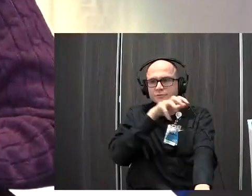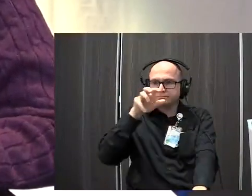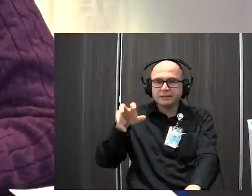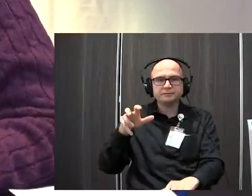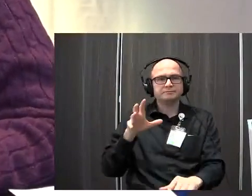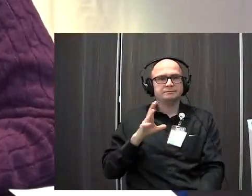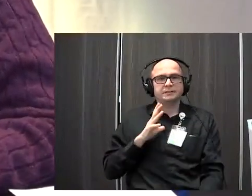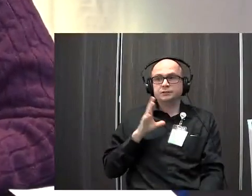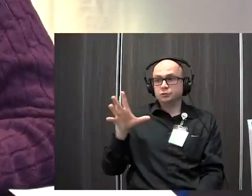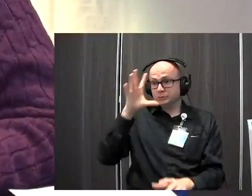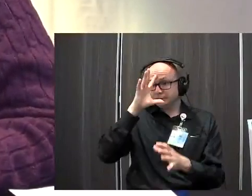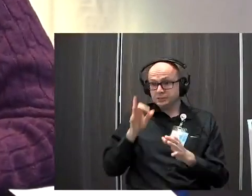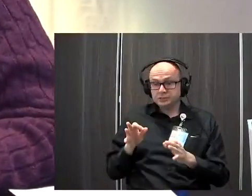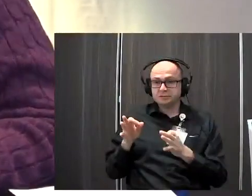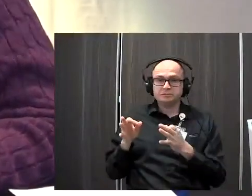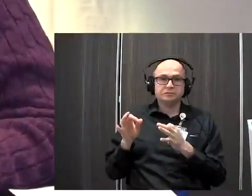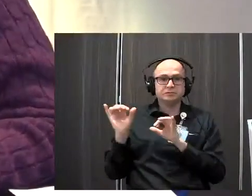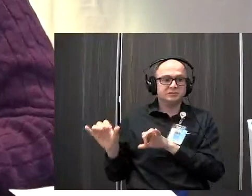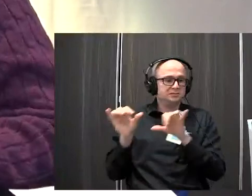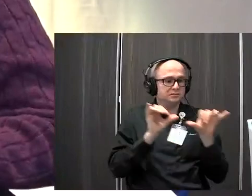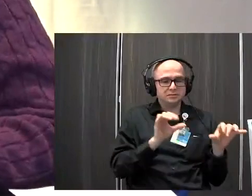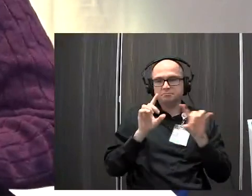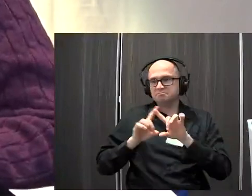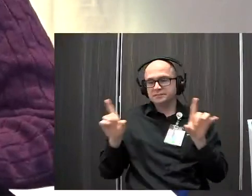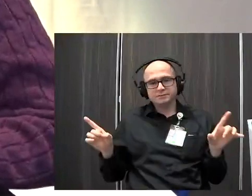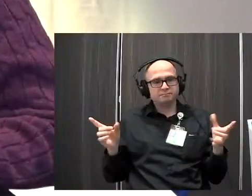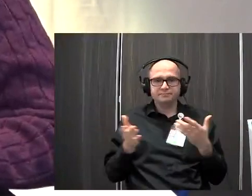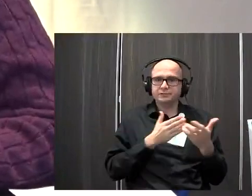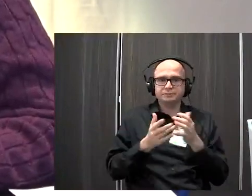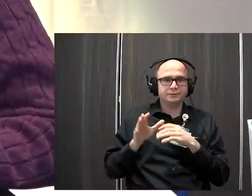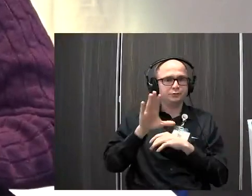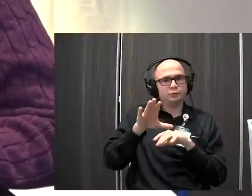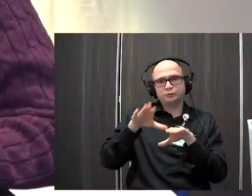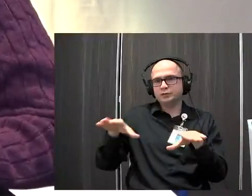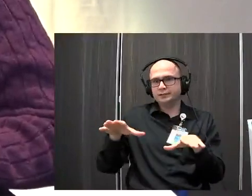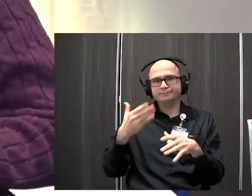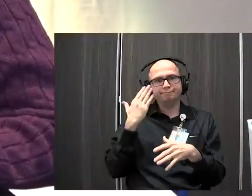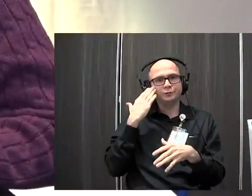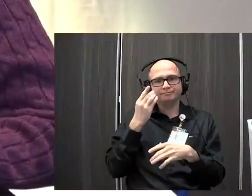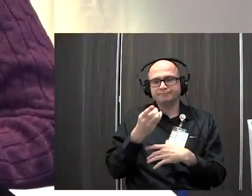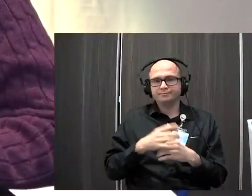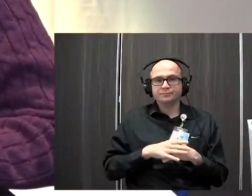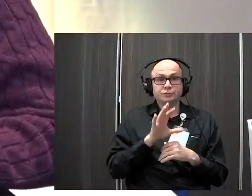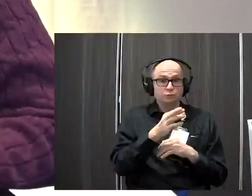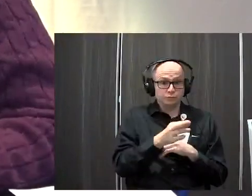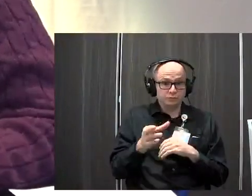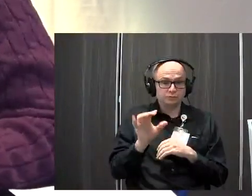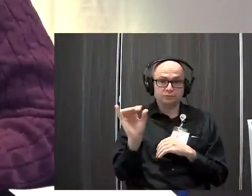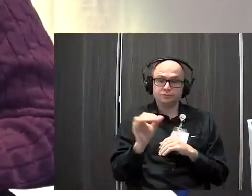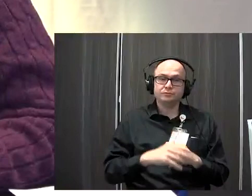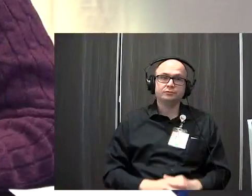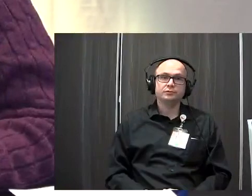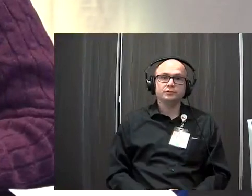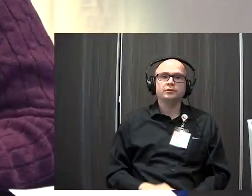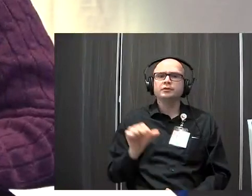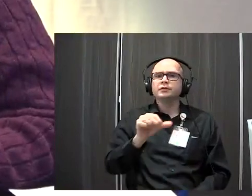okay that what you're choosing, whether it's similar to somebody else or different, you know your child best, and also know your resources. And I thought one other